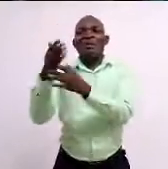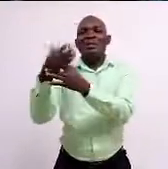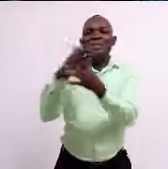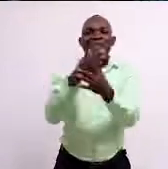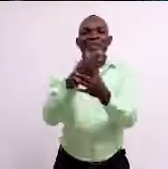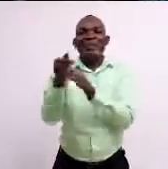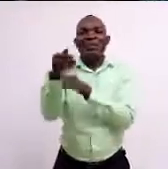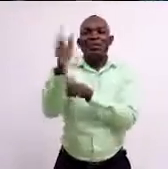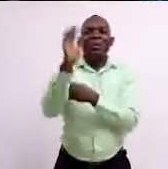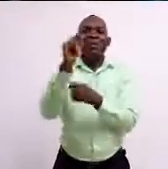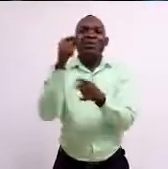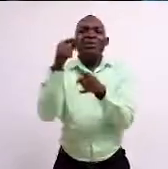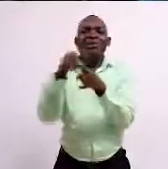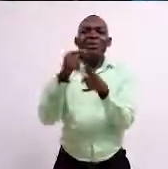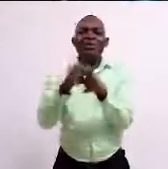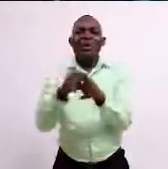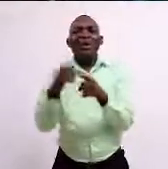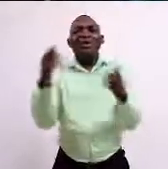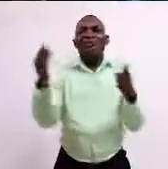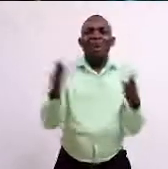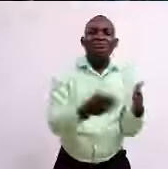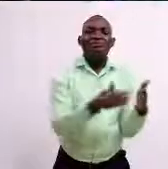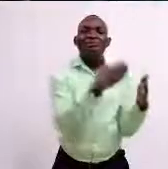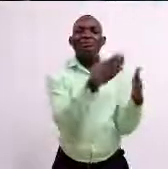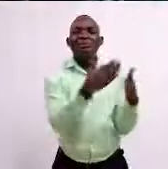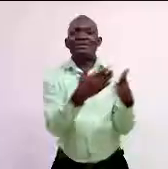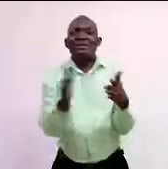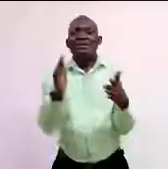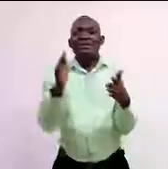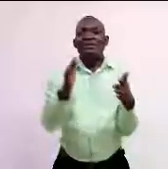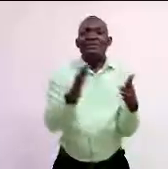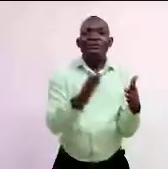day, today and forever.